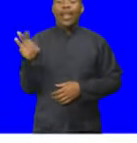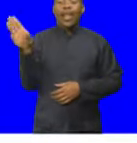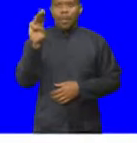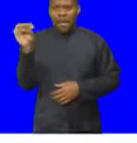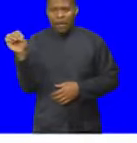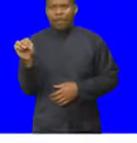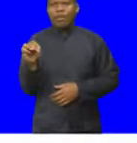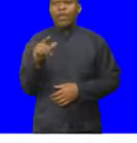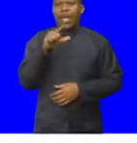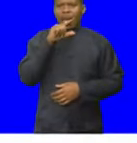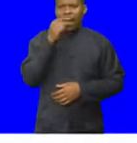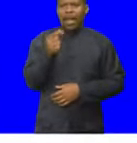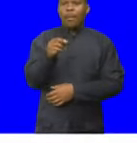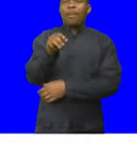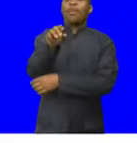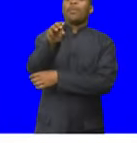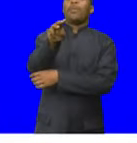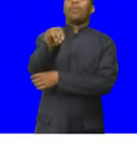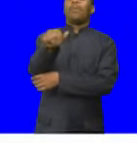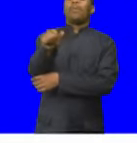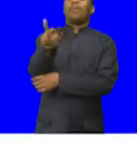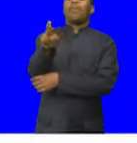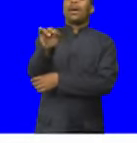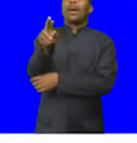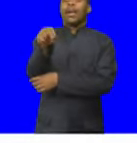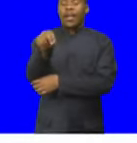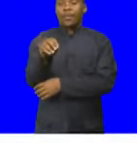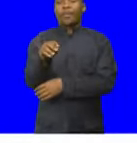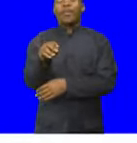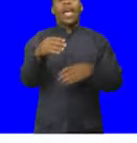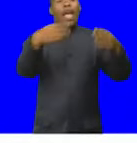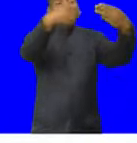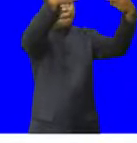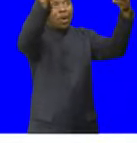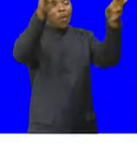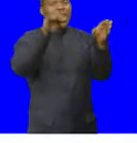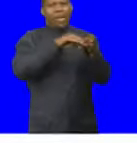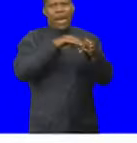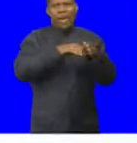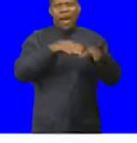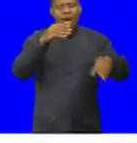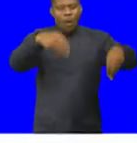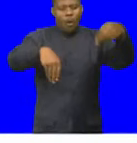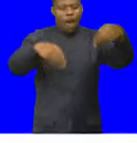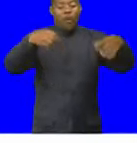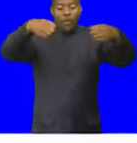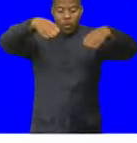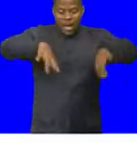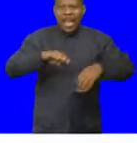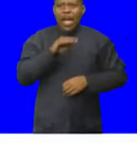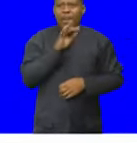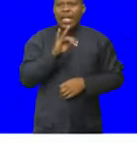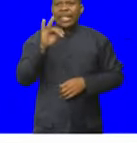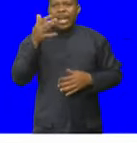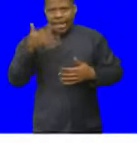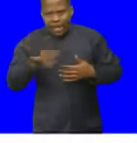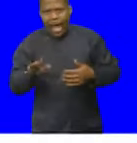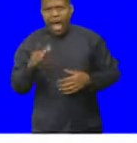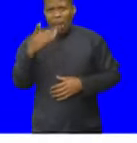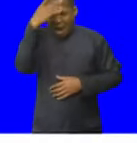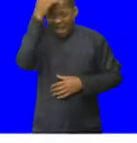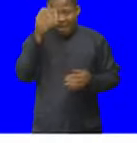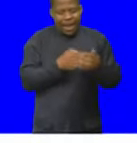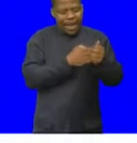ukhale phansi elukhethweni lemalunga ePhalamende lokumende wehluleka kuhola hulumende walela live kwesibili ngekulandzelana.